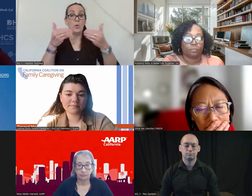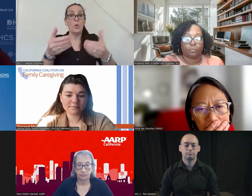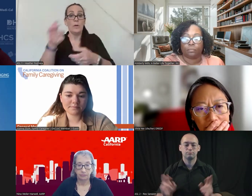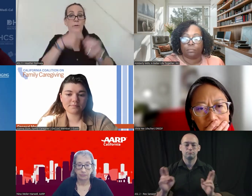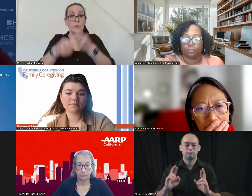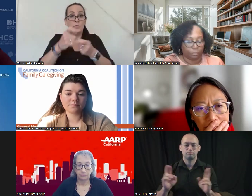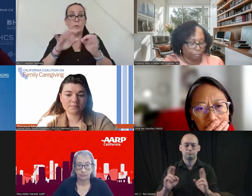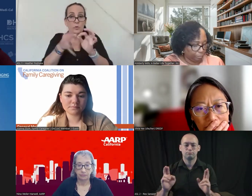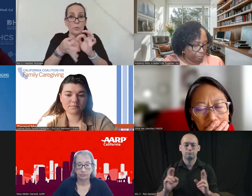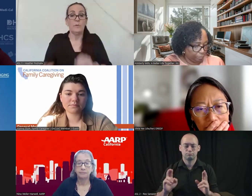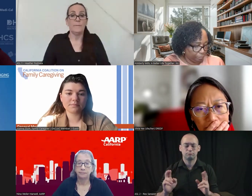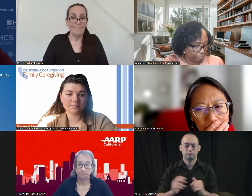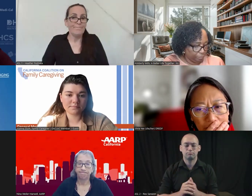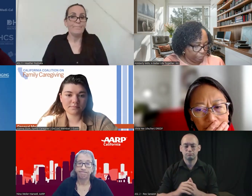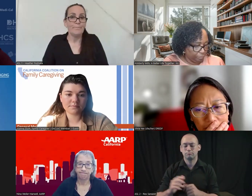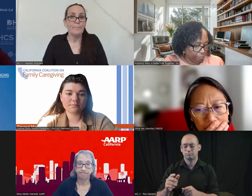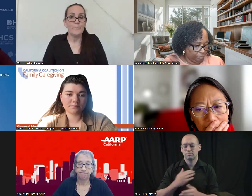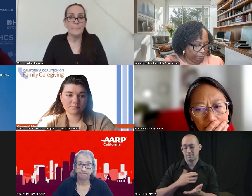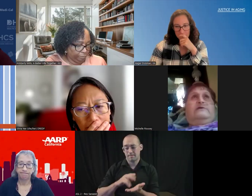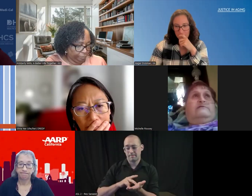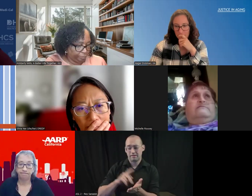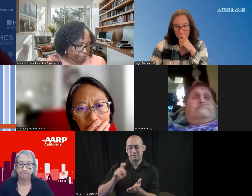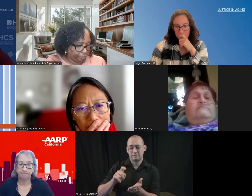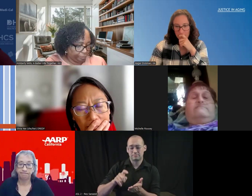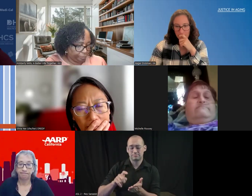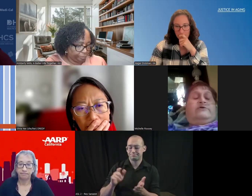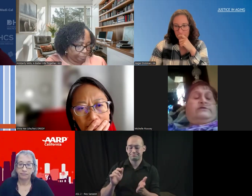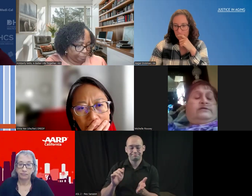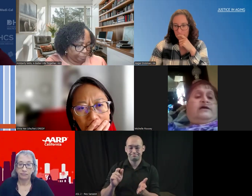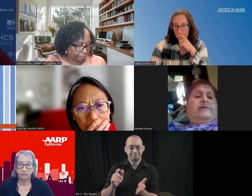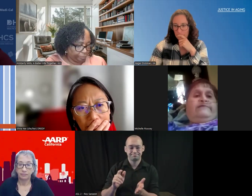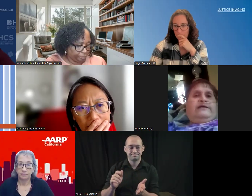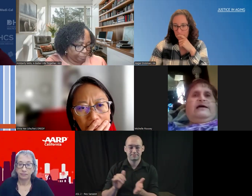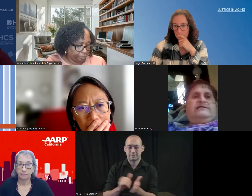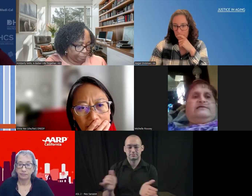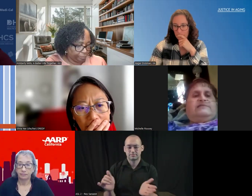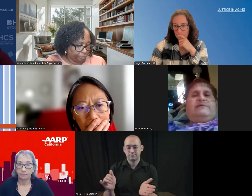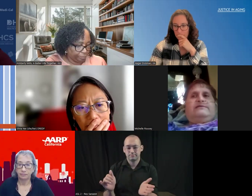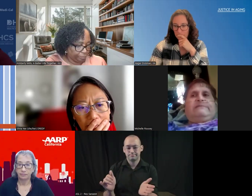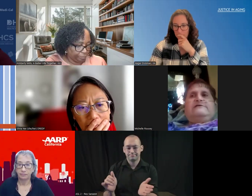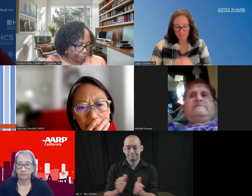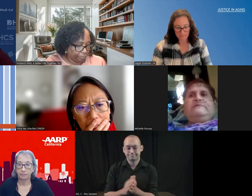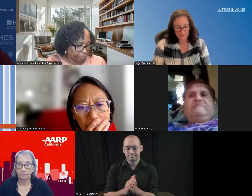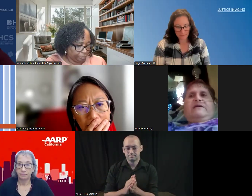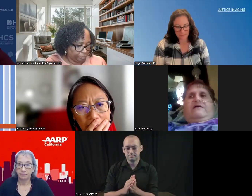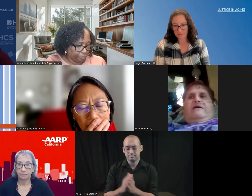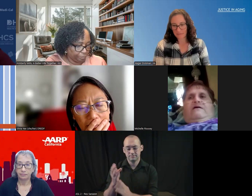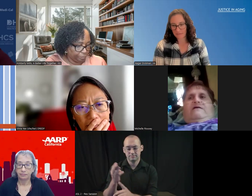complex medical needs has been almost impossible, and most of the time over the last 6 months,